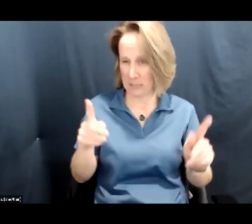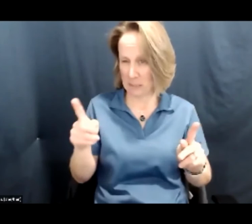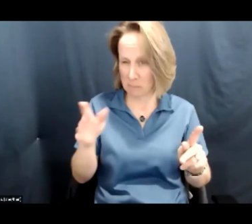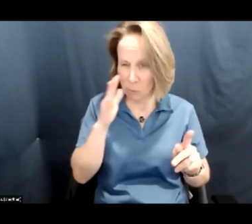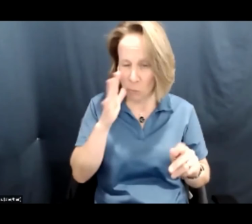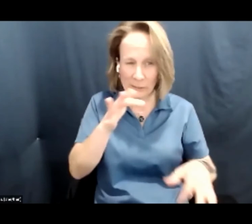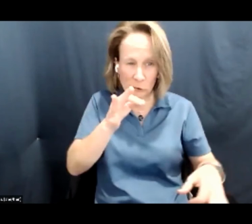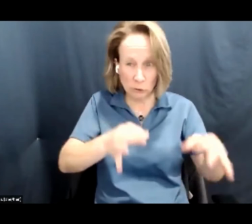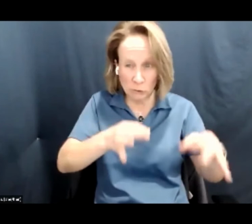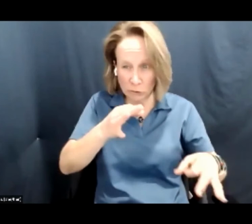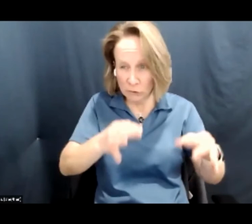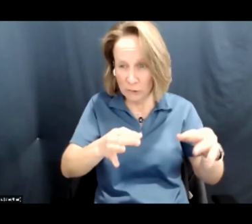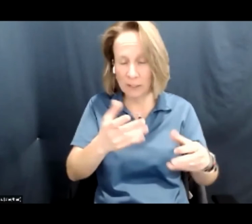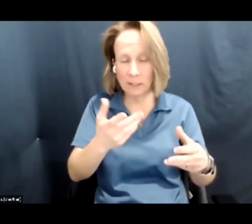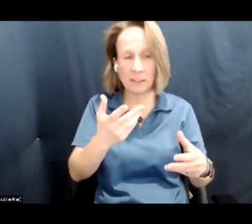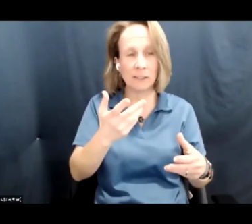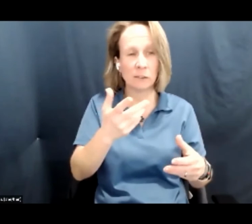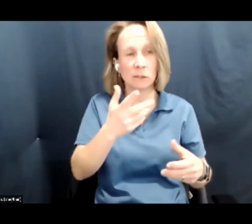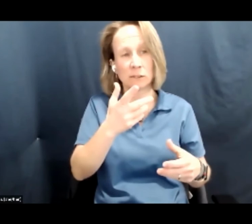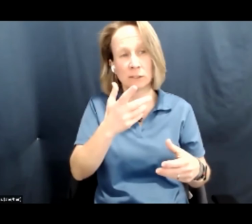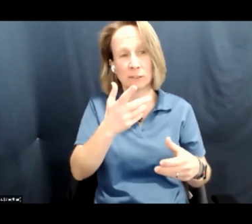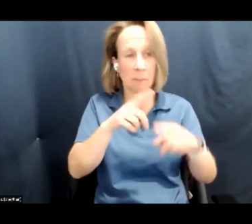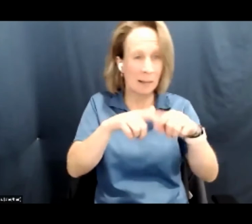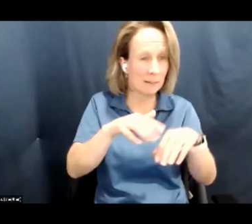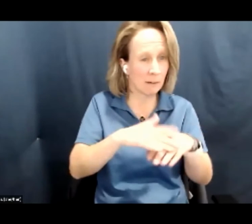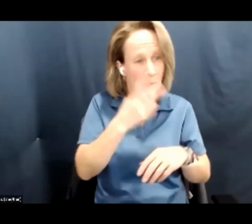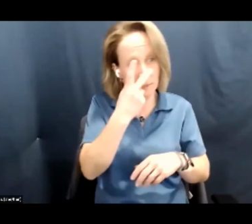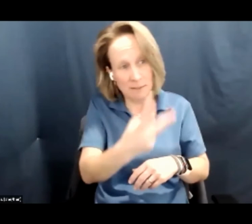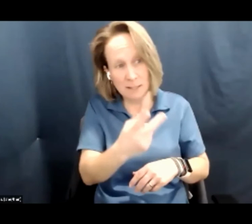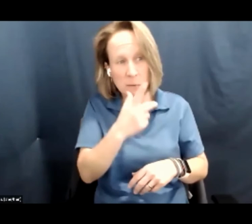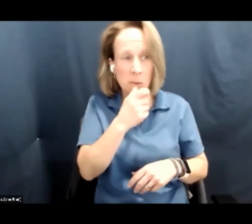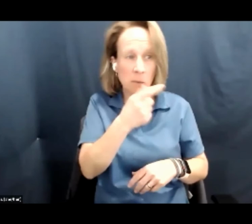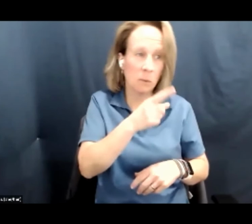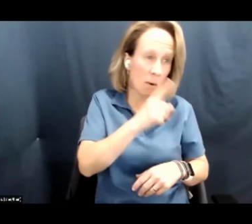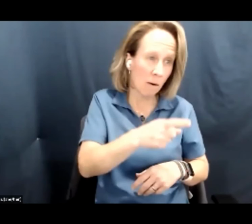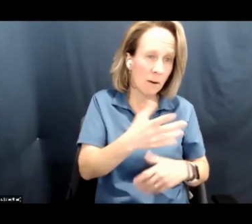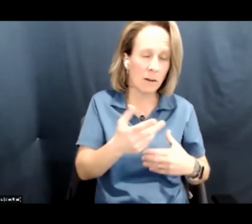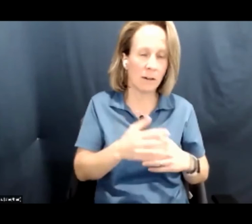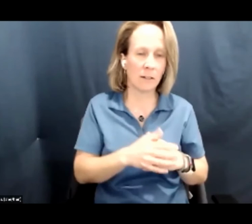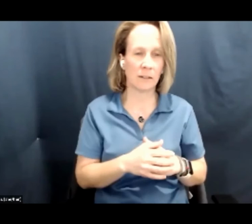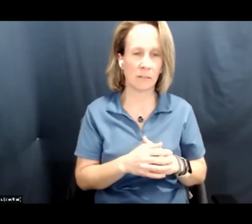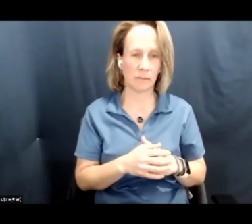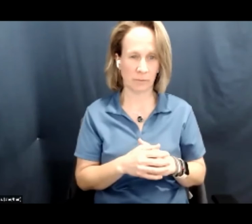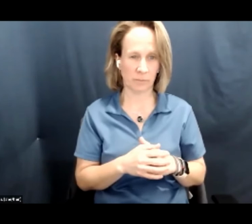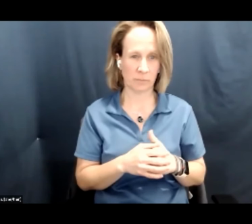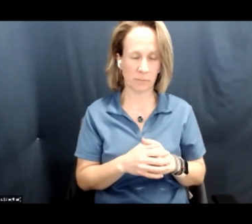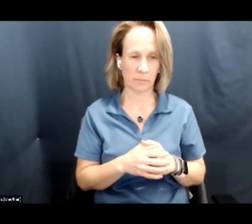looks like, about who they are, where they are in their gender